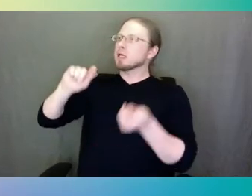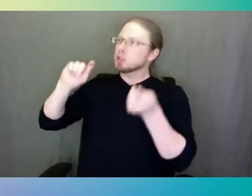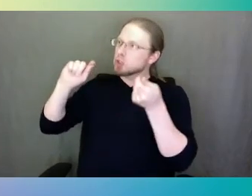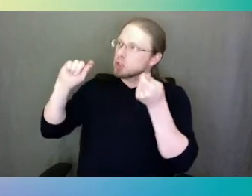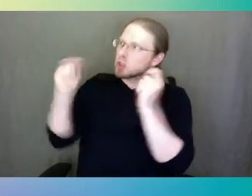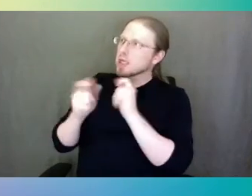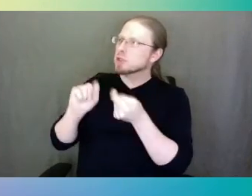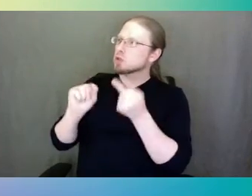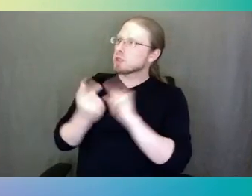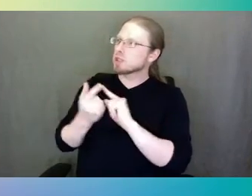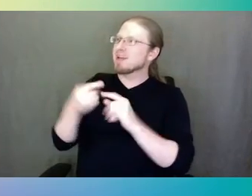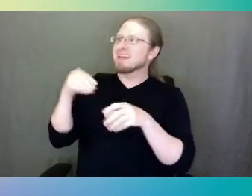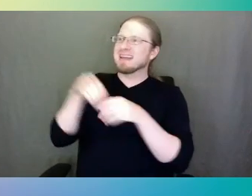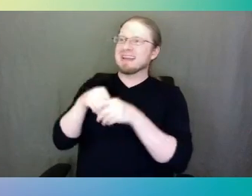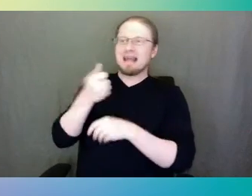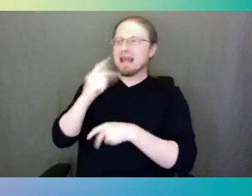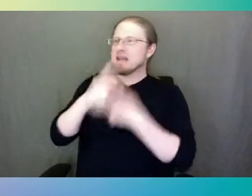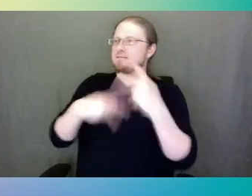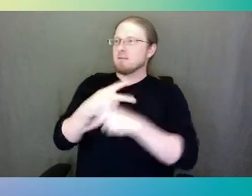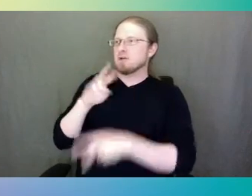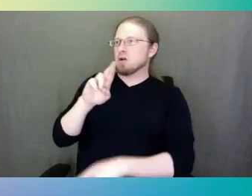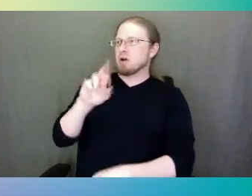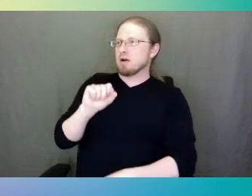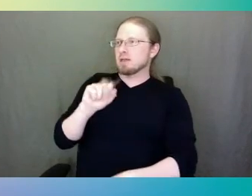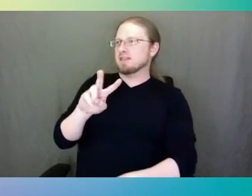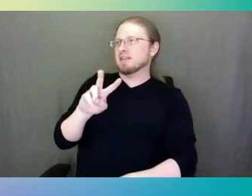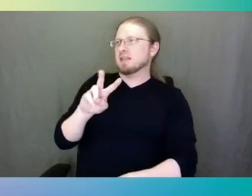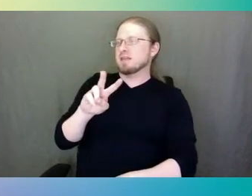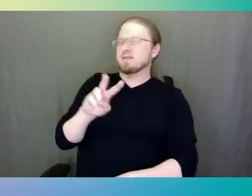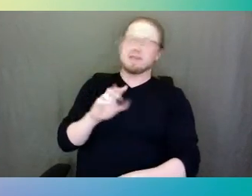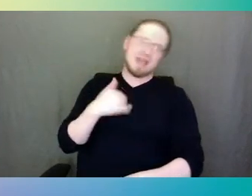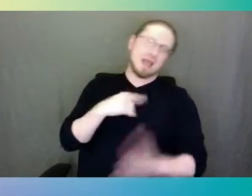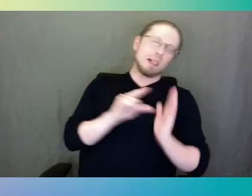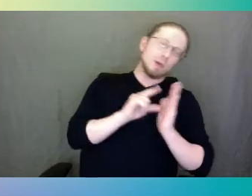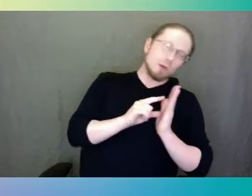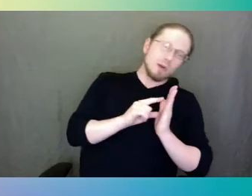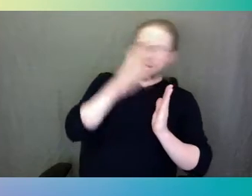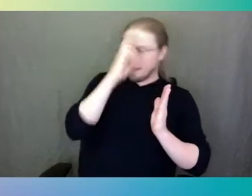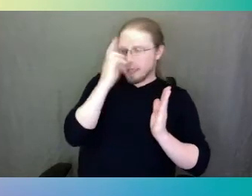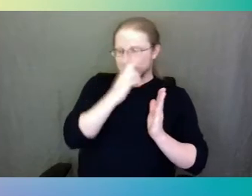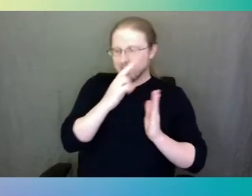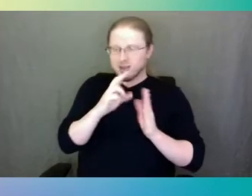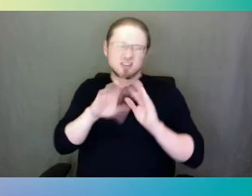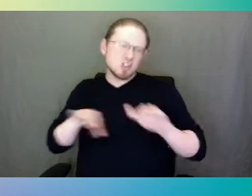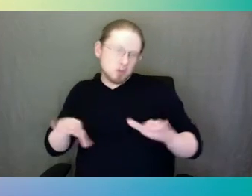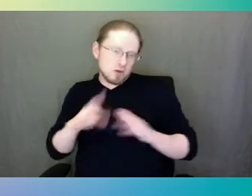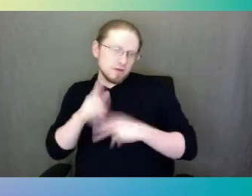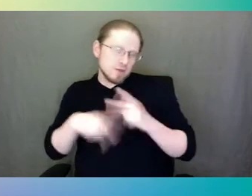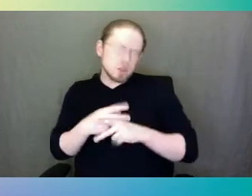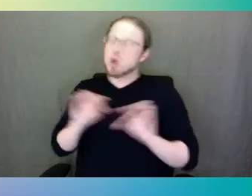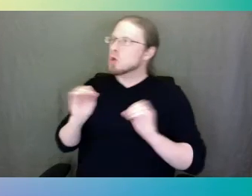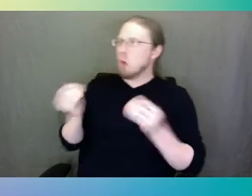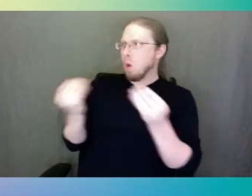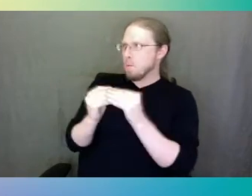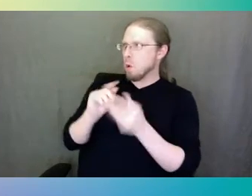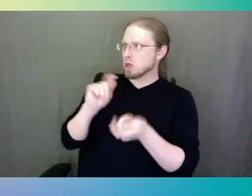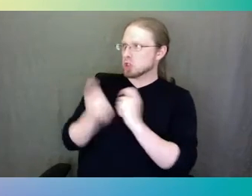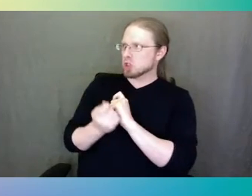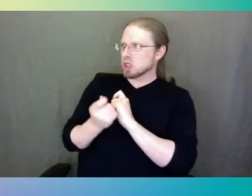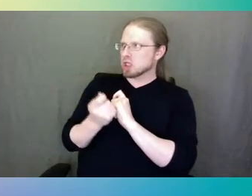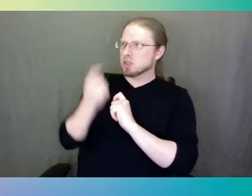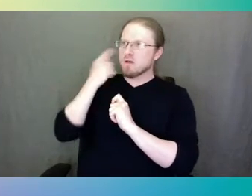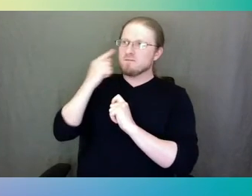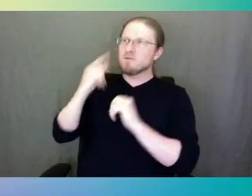forms. By then, a Lutheran version came out, a Catholic version came out, a children's version came out. No more changes would be made for at